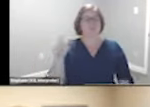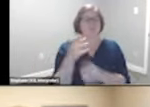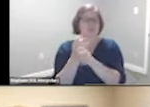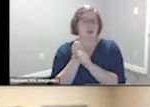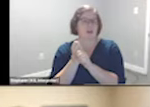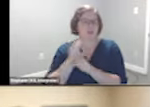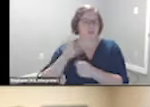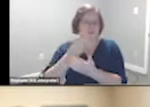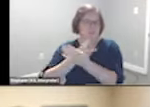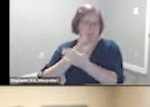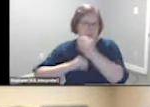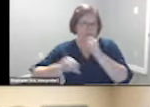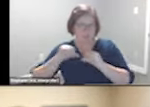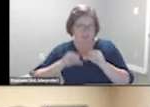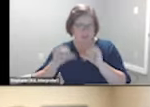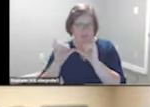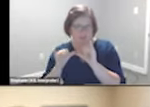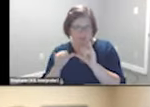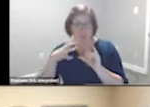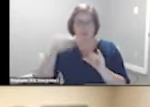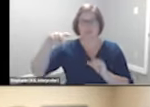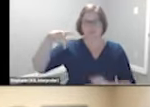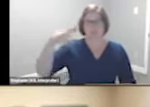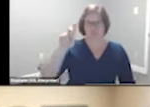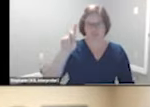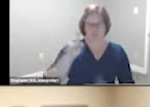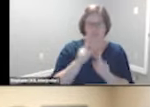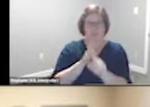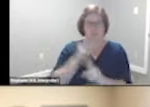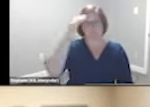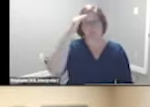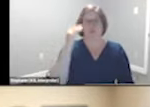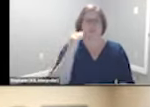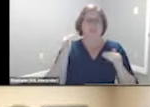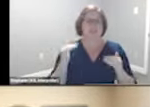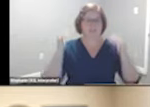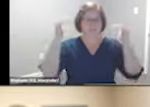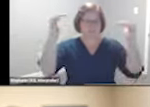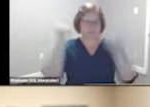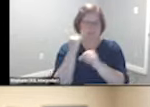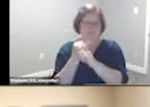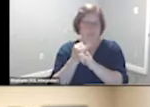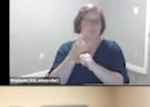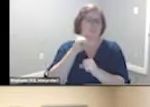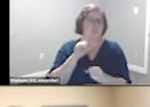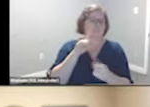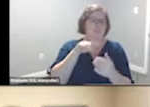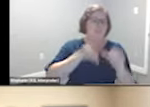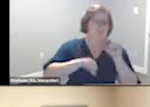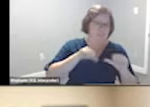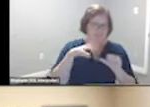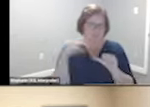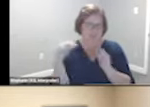Master of Science in Mechanical Engineering, and Ph.D. from the Korean Advanced Institute of Science and Technology. Her